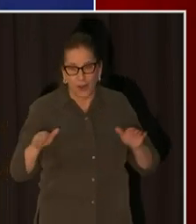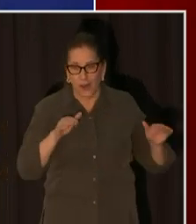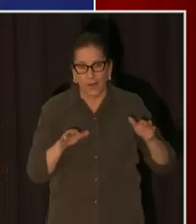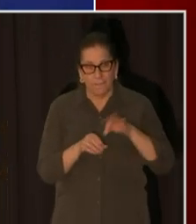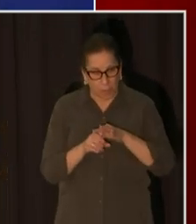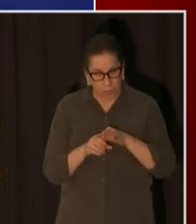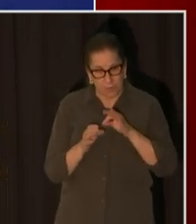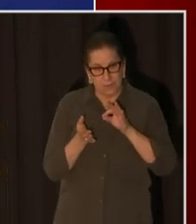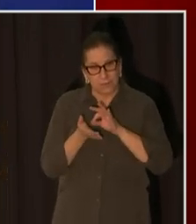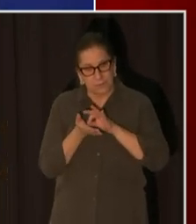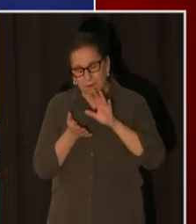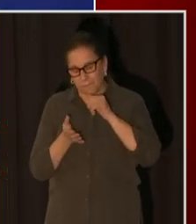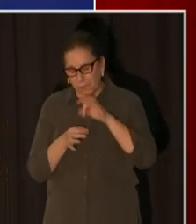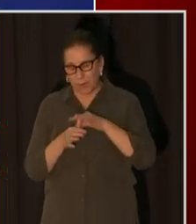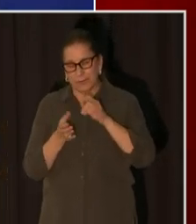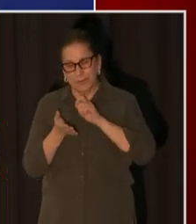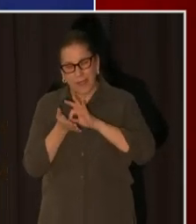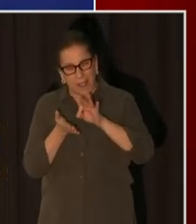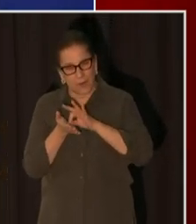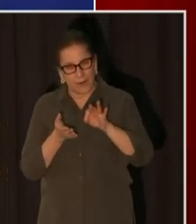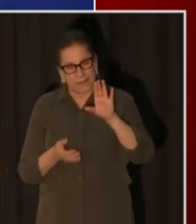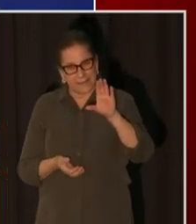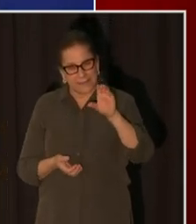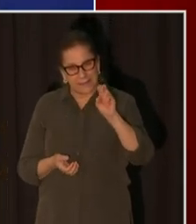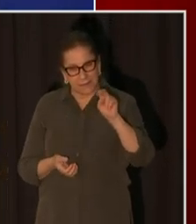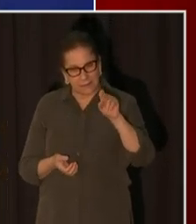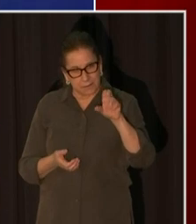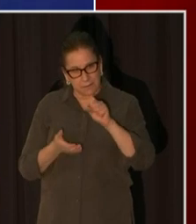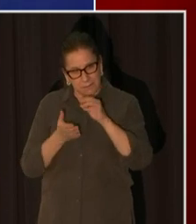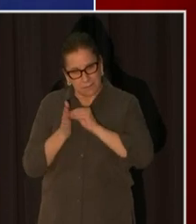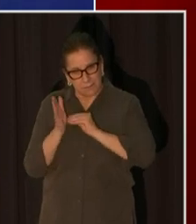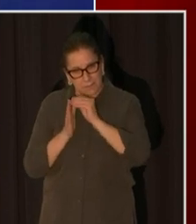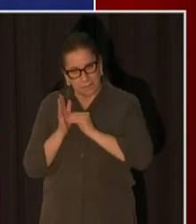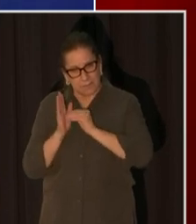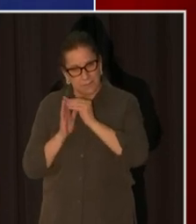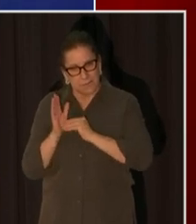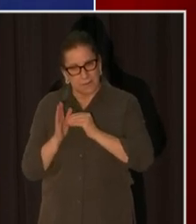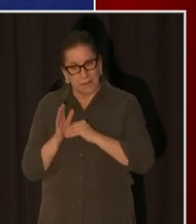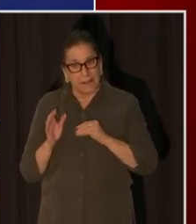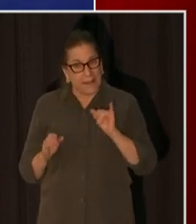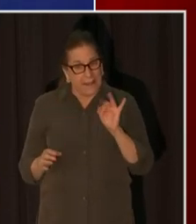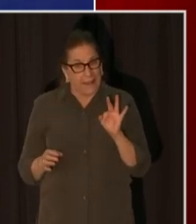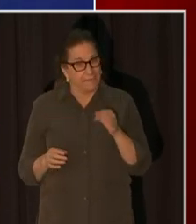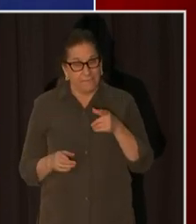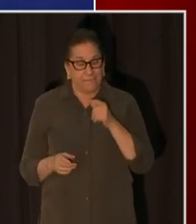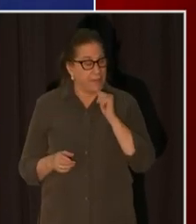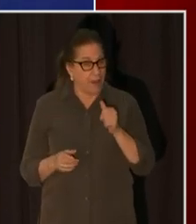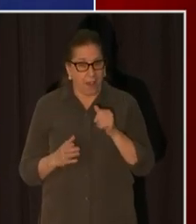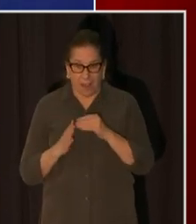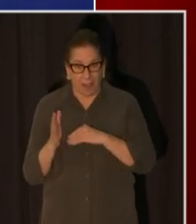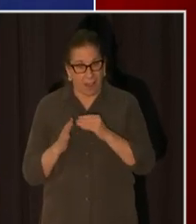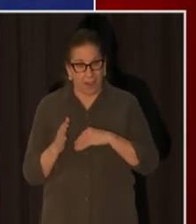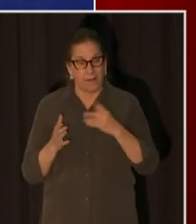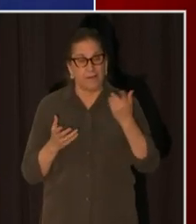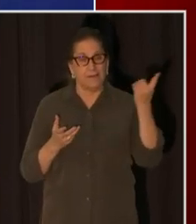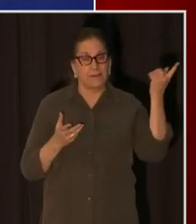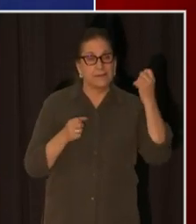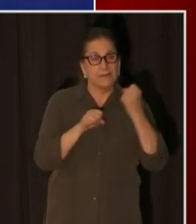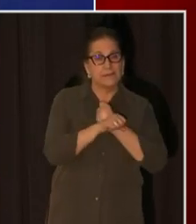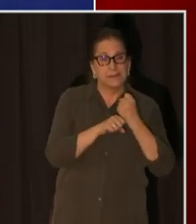have to worry about New Orleans. We don't have to worry about Detroit. And if you look at who's getting what,